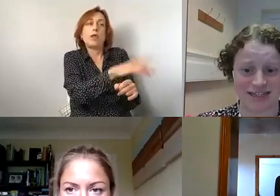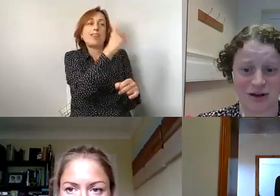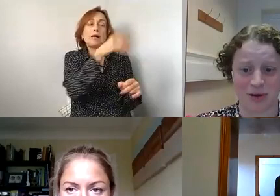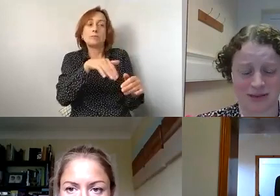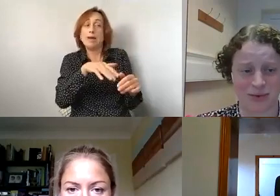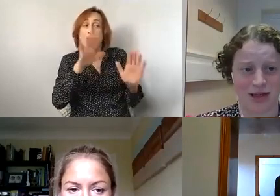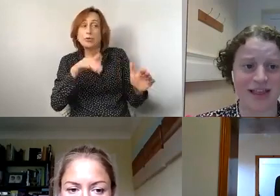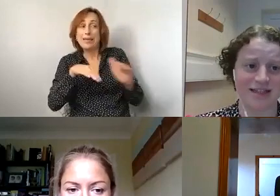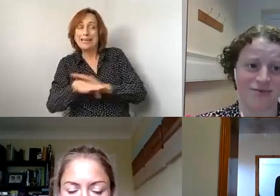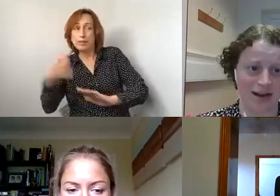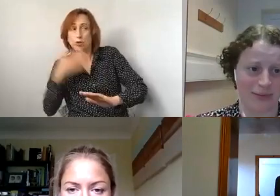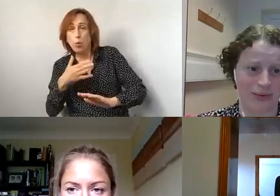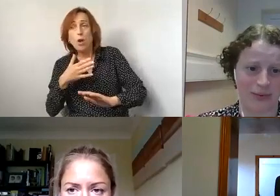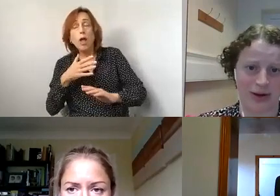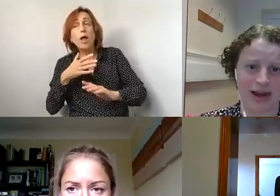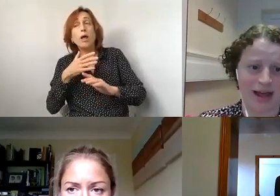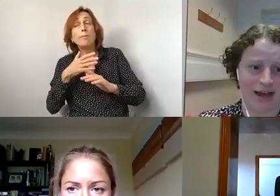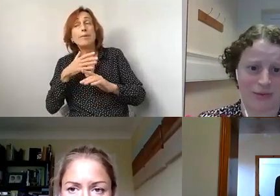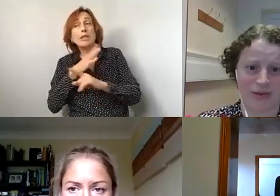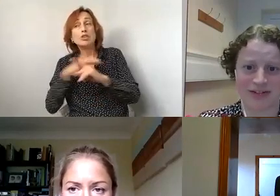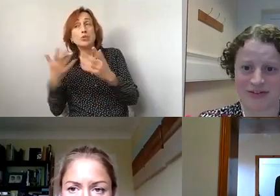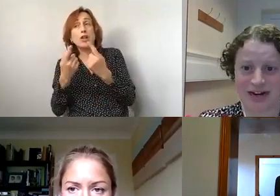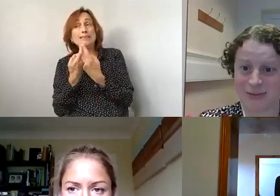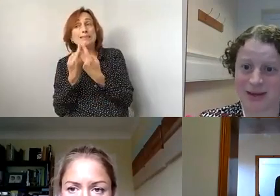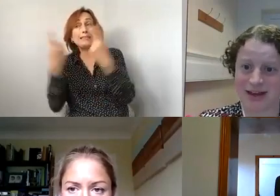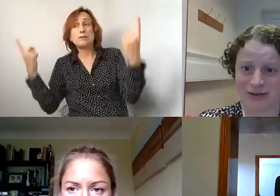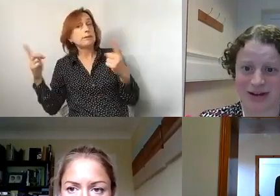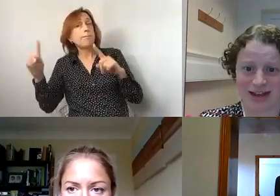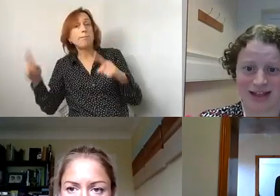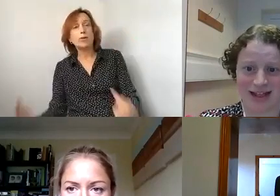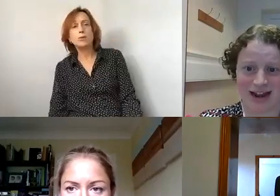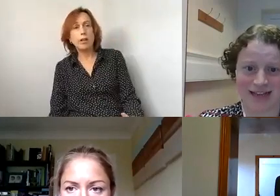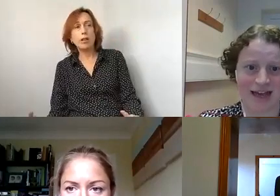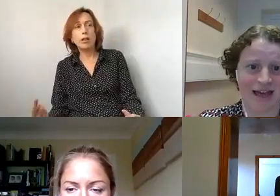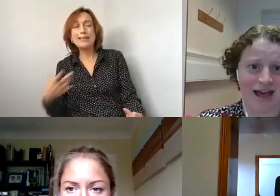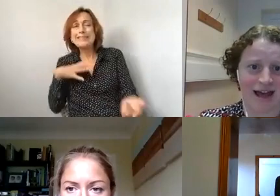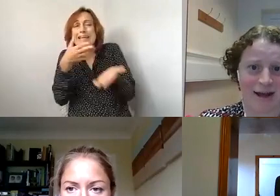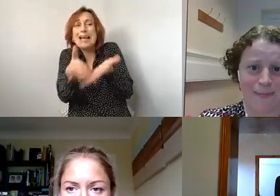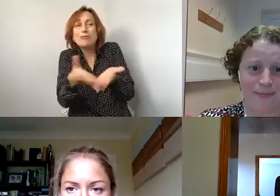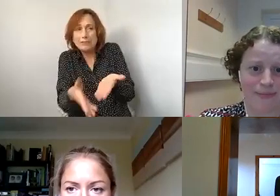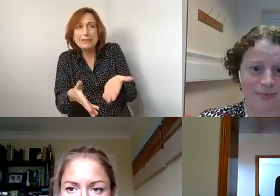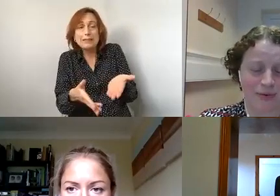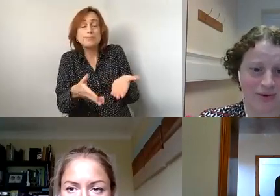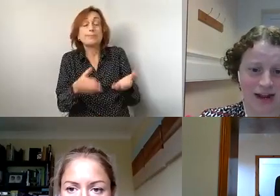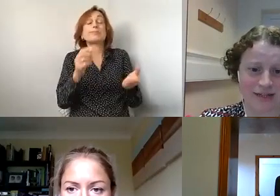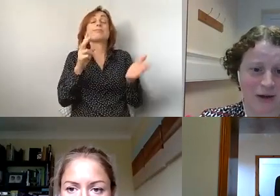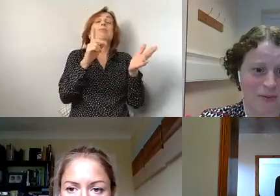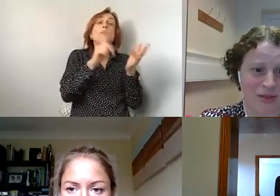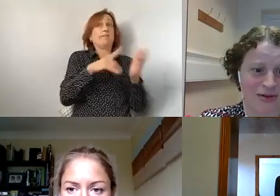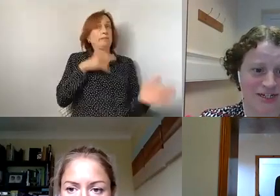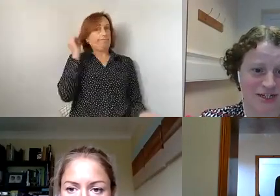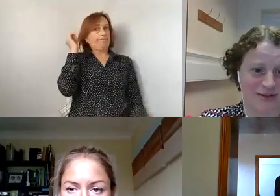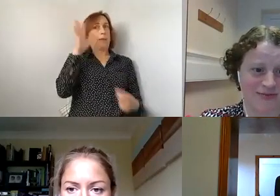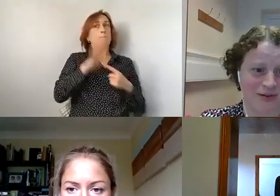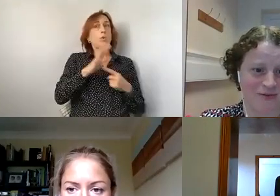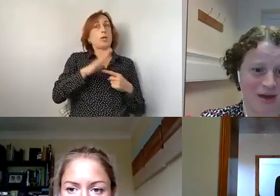socially distancing is not possible? I think that's a really important one, and one that we'll definitely be including in the letter. Would anyone like to pick up on